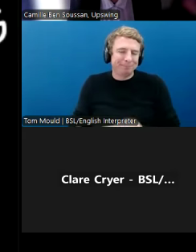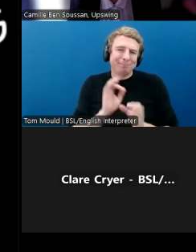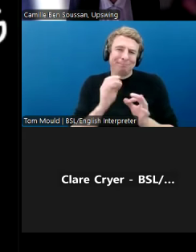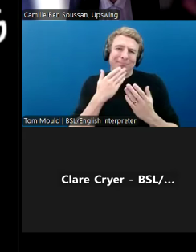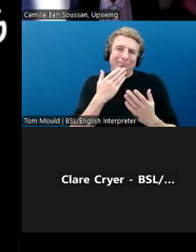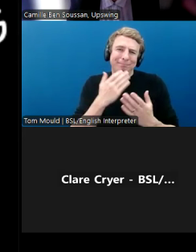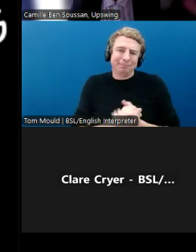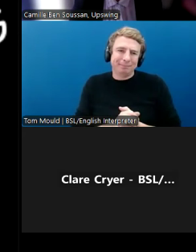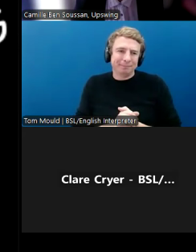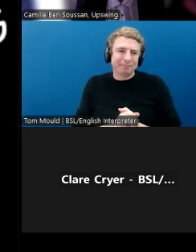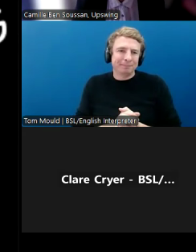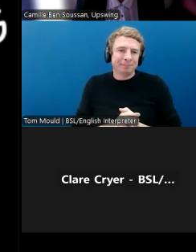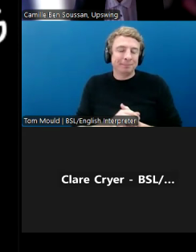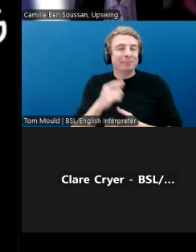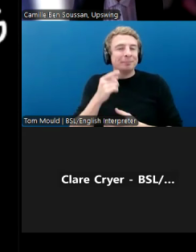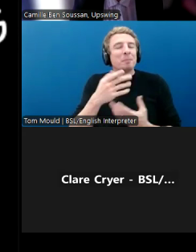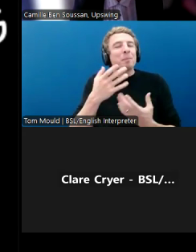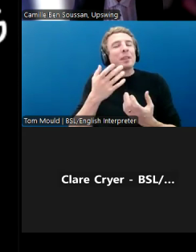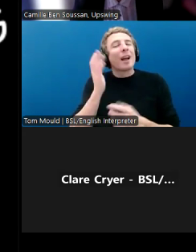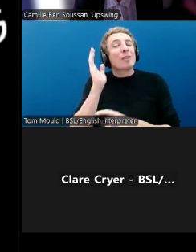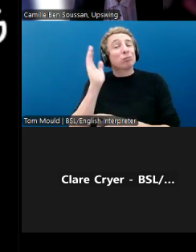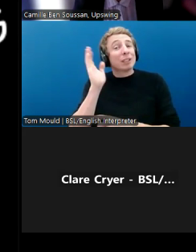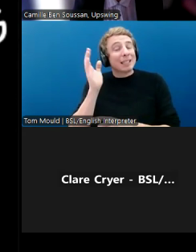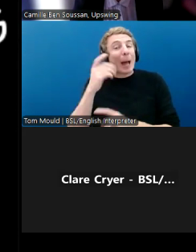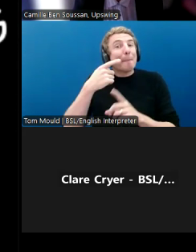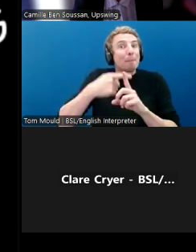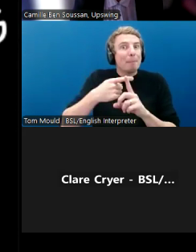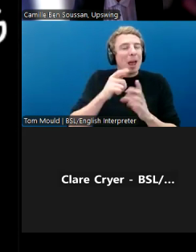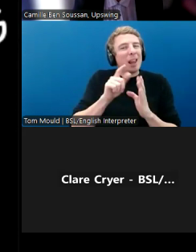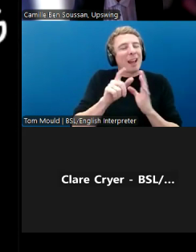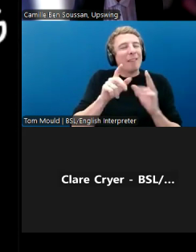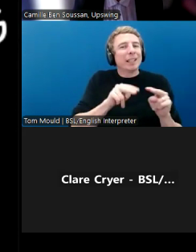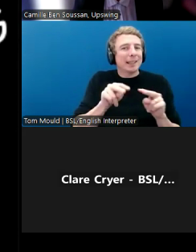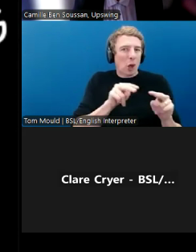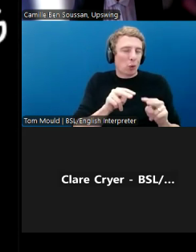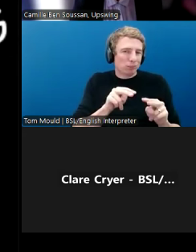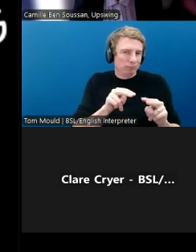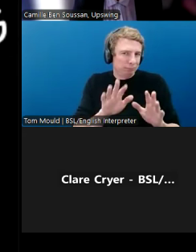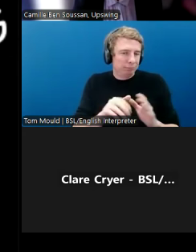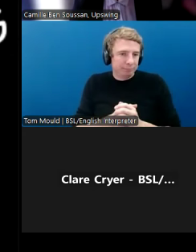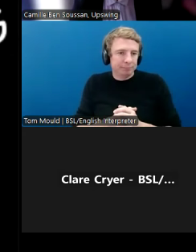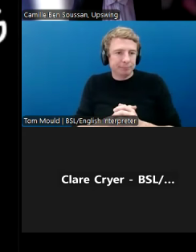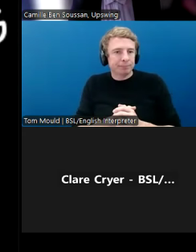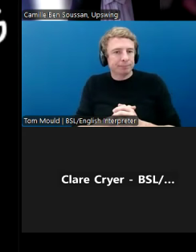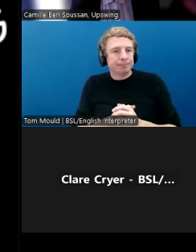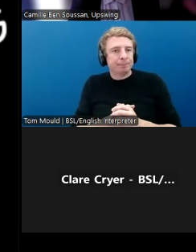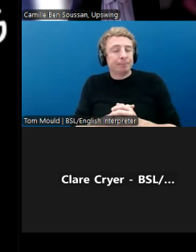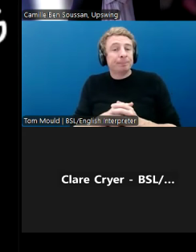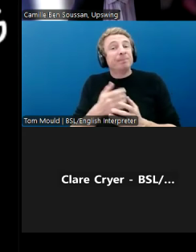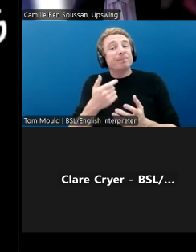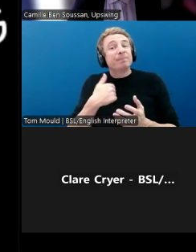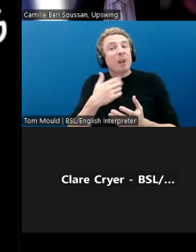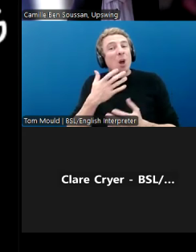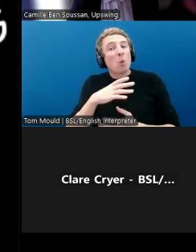a video that we'll share later. I'm going to tell you a bit about the story that led us